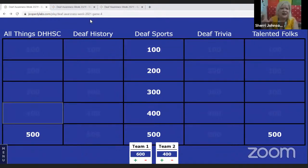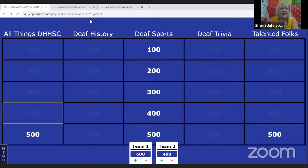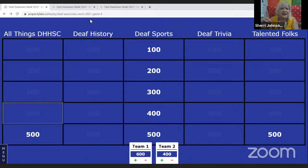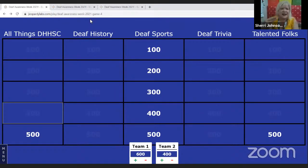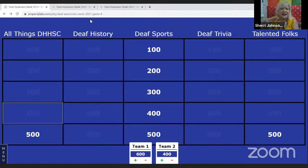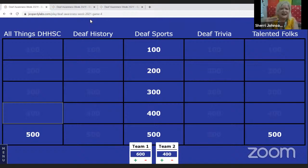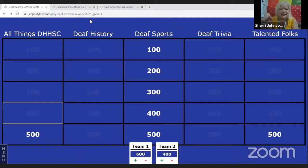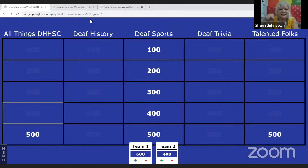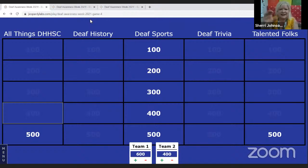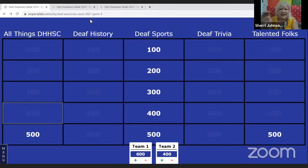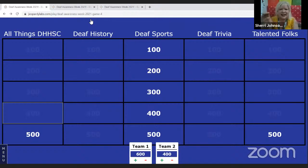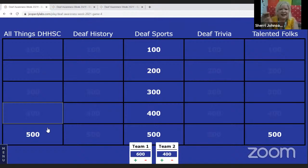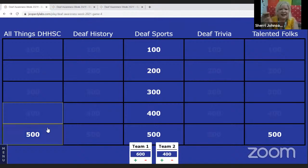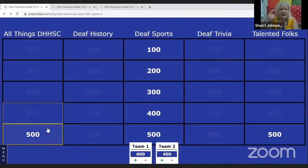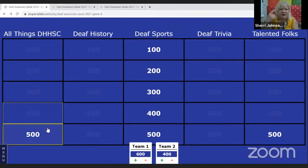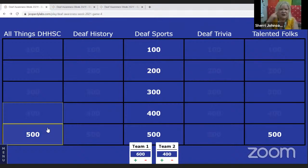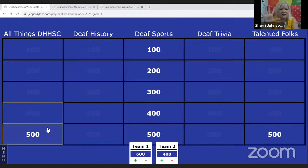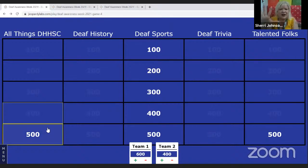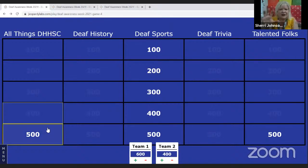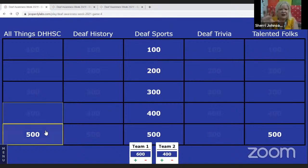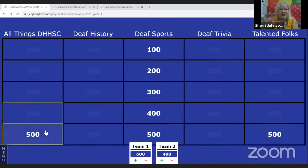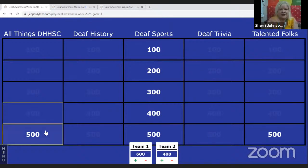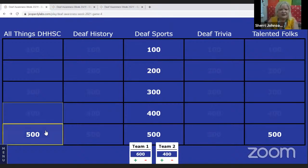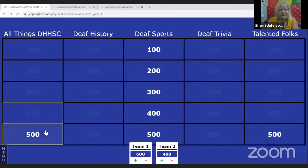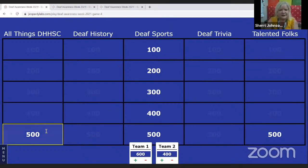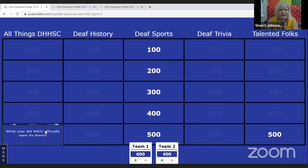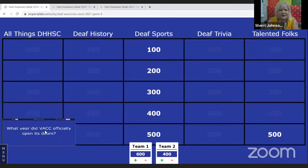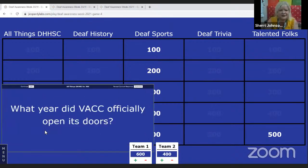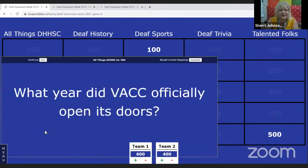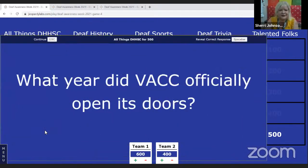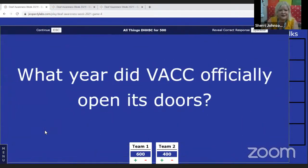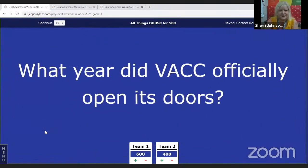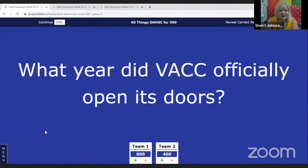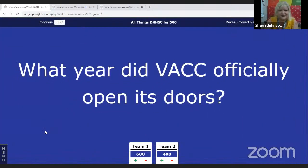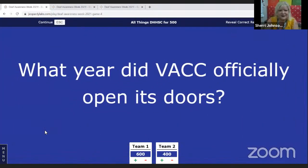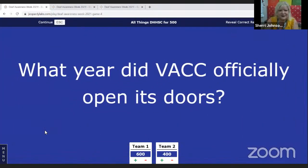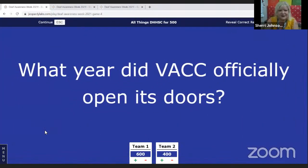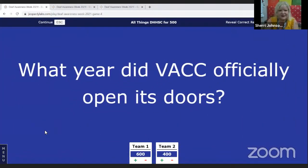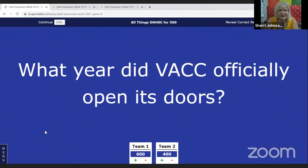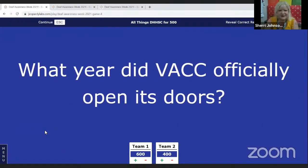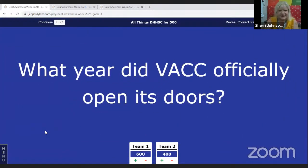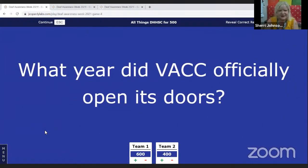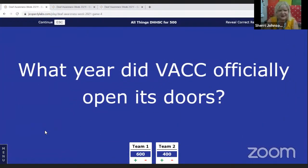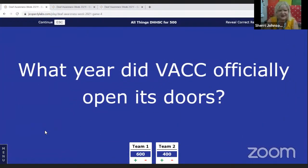all things DHHSC for 500.